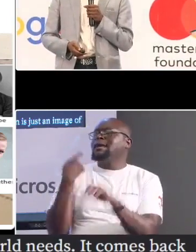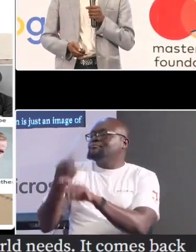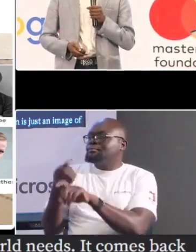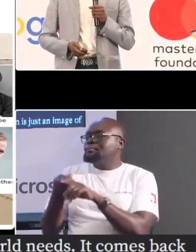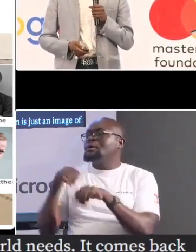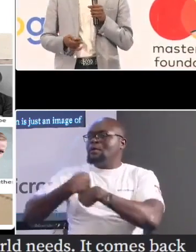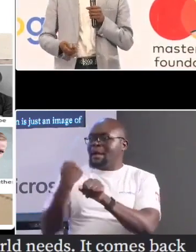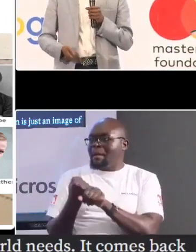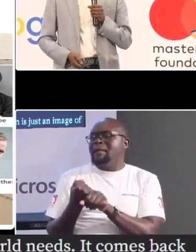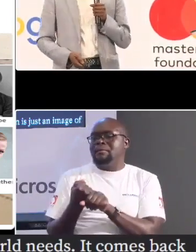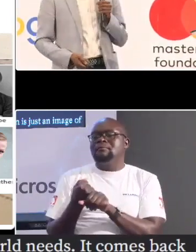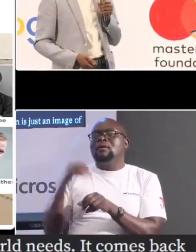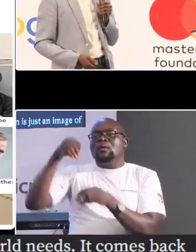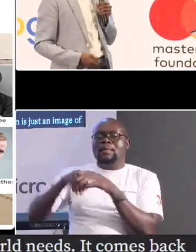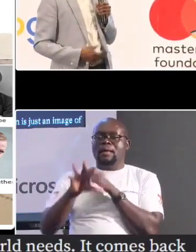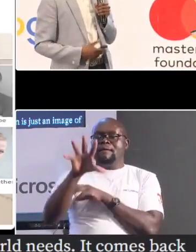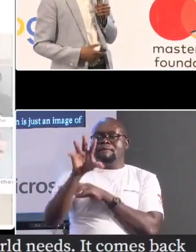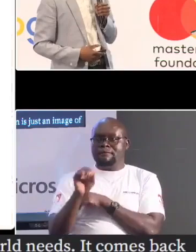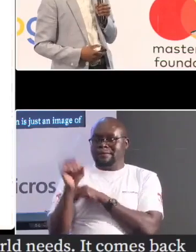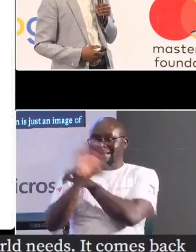nearly 50 countries.